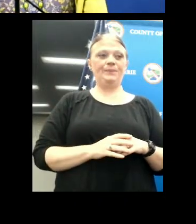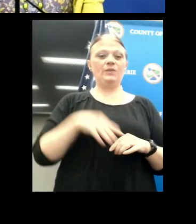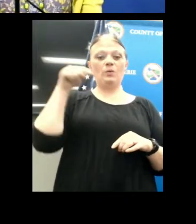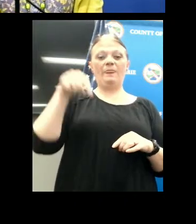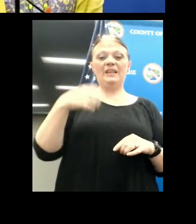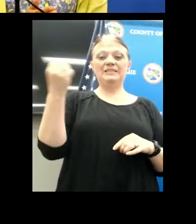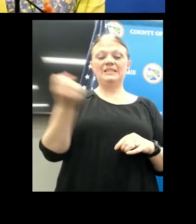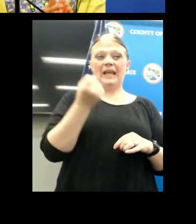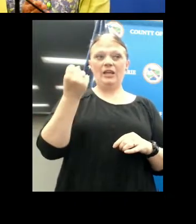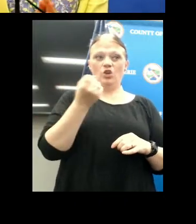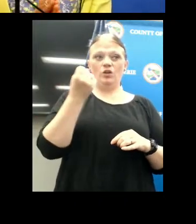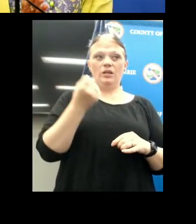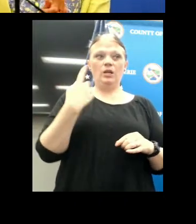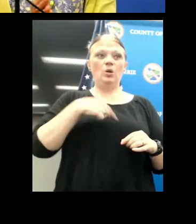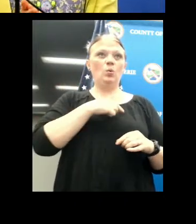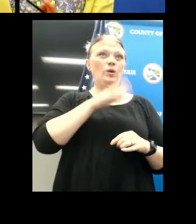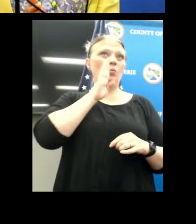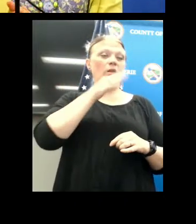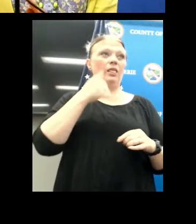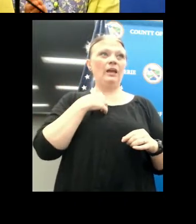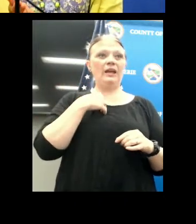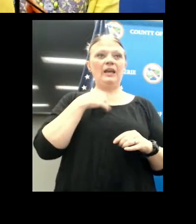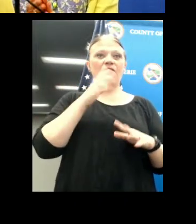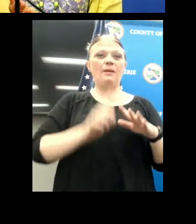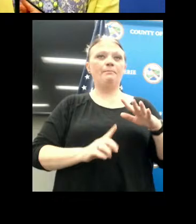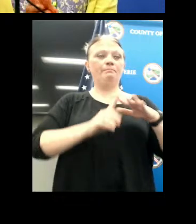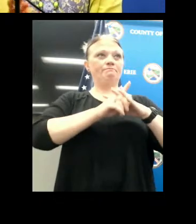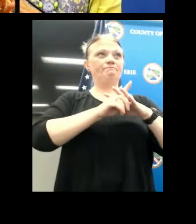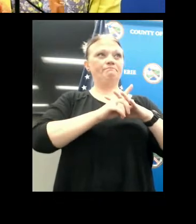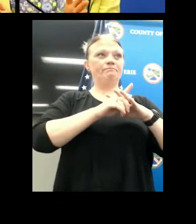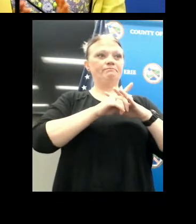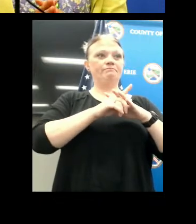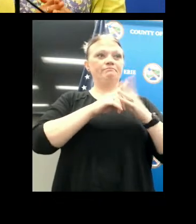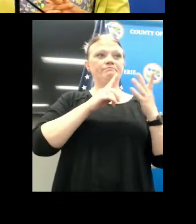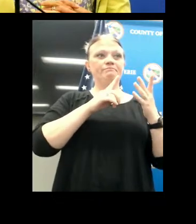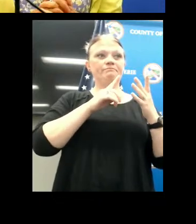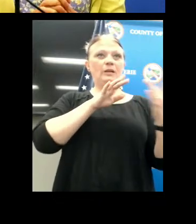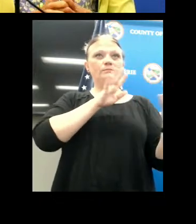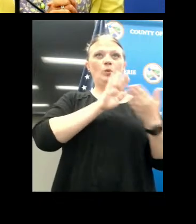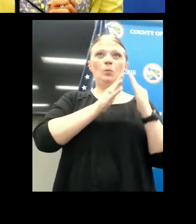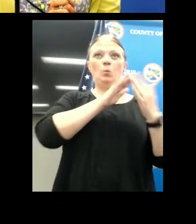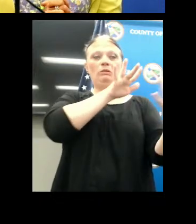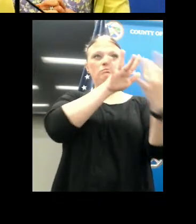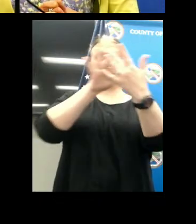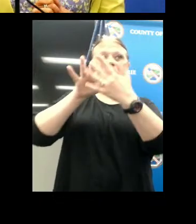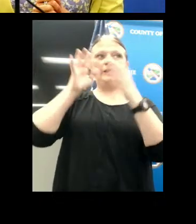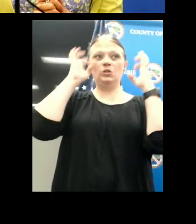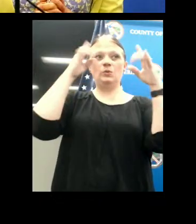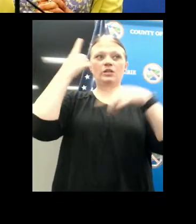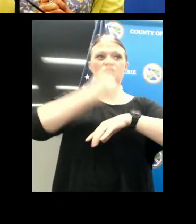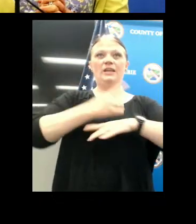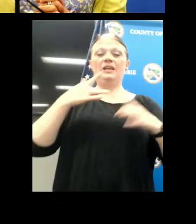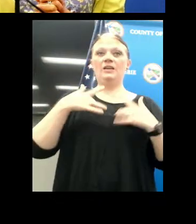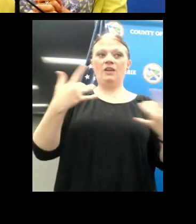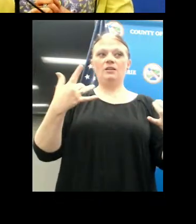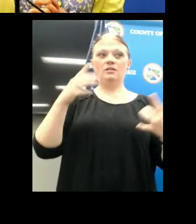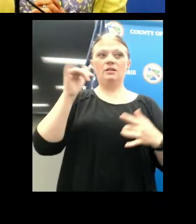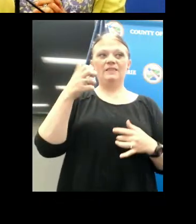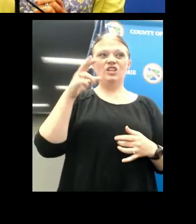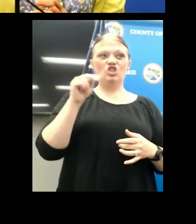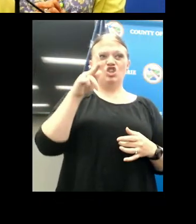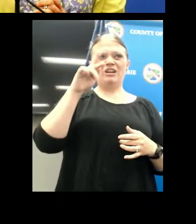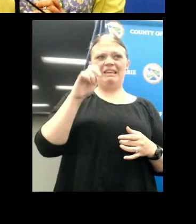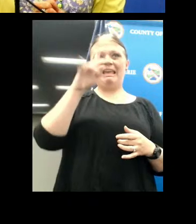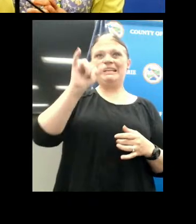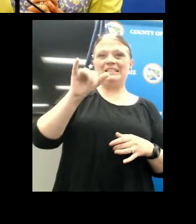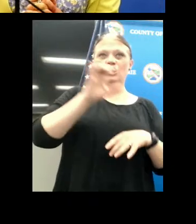this Saturday, we are going to have a pop-up community outreach and education day, an event at the John Canty